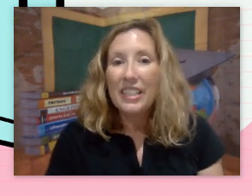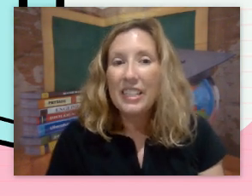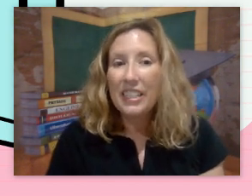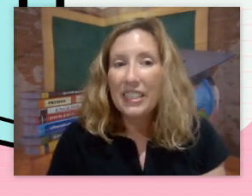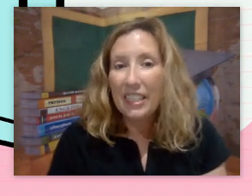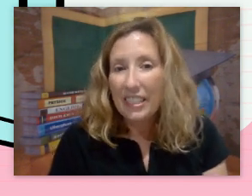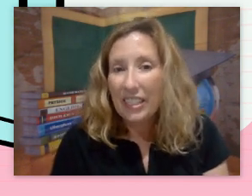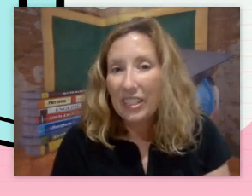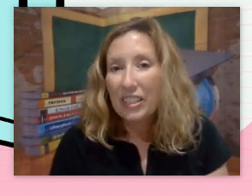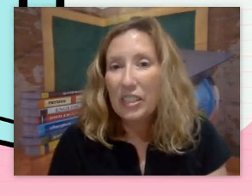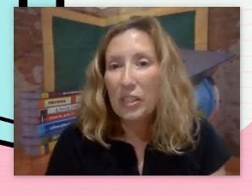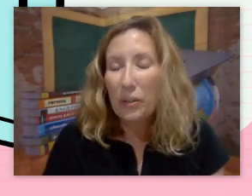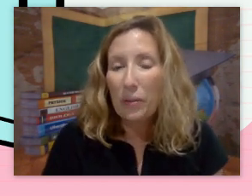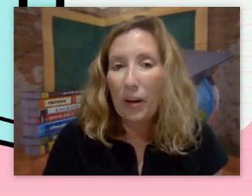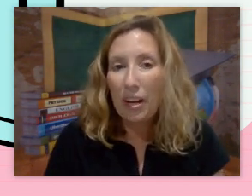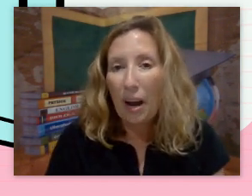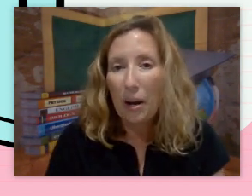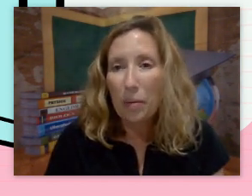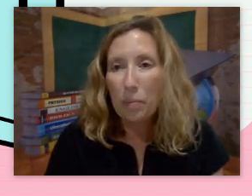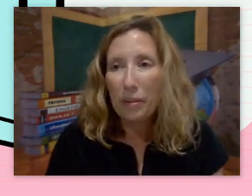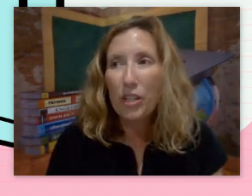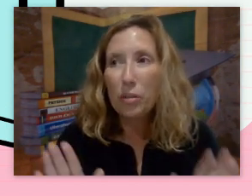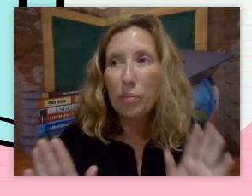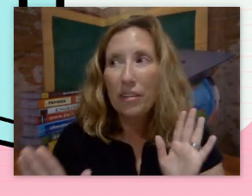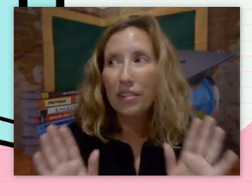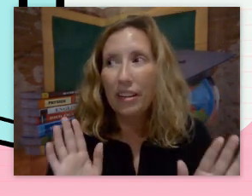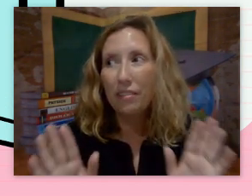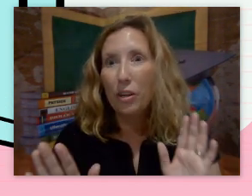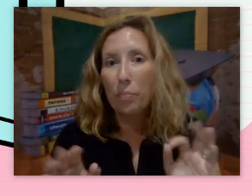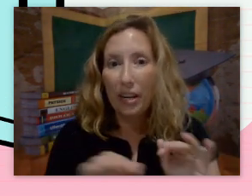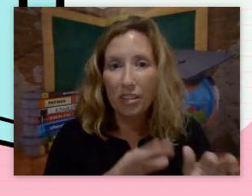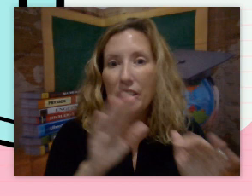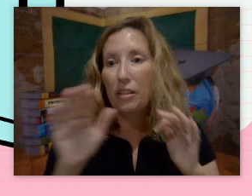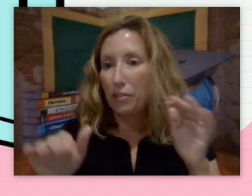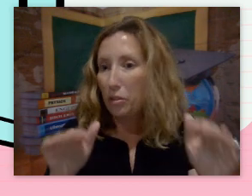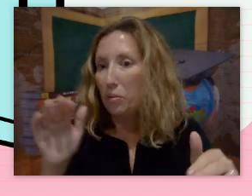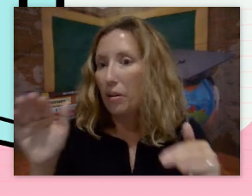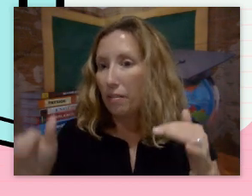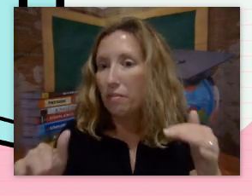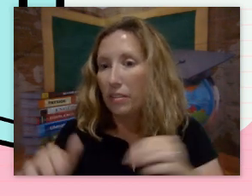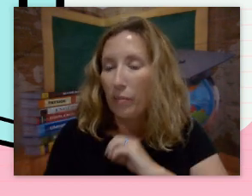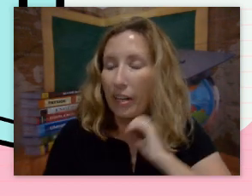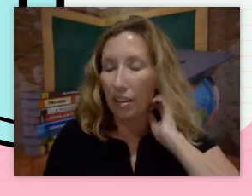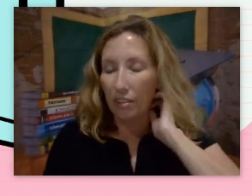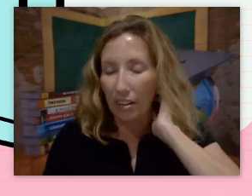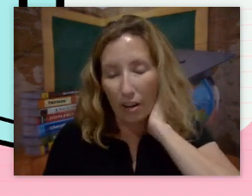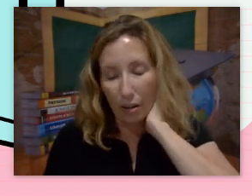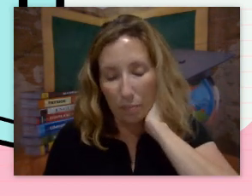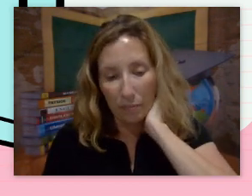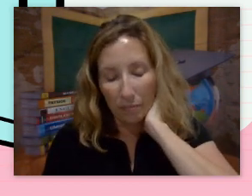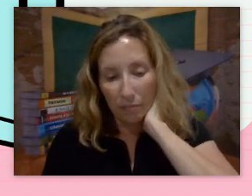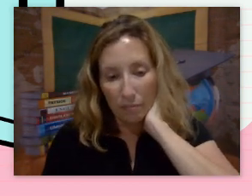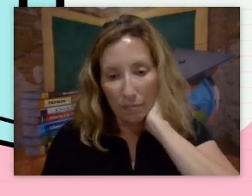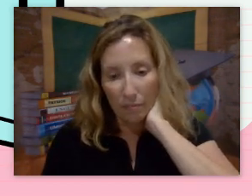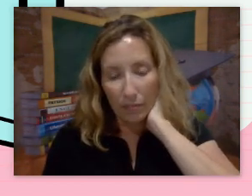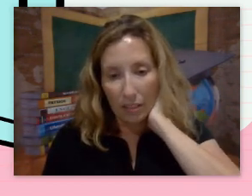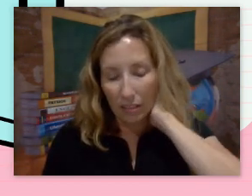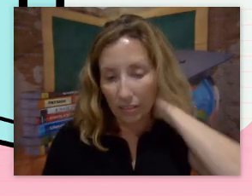right, sit. So we've talked about noun verb pairs in a few of my other